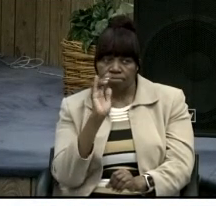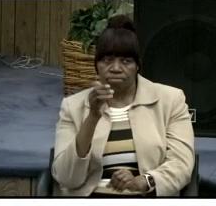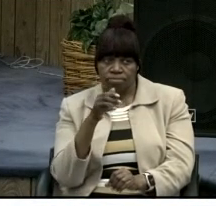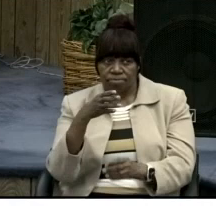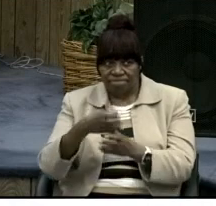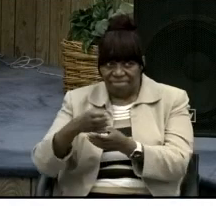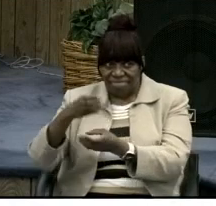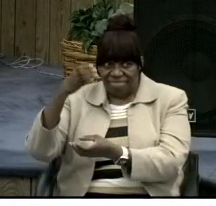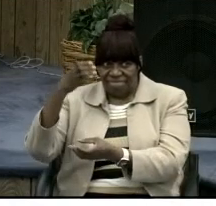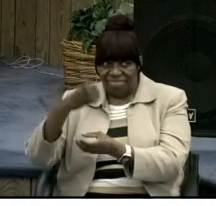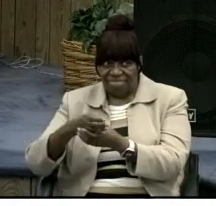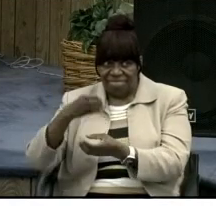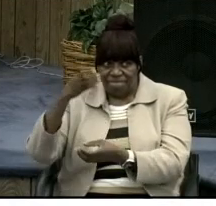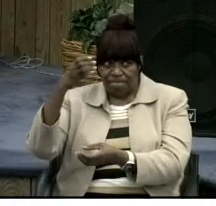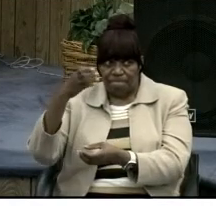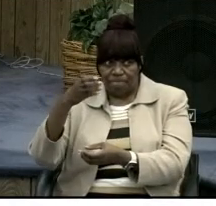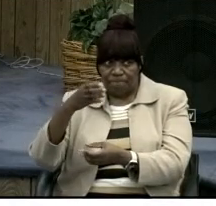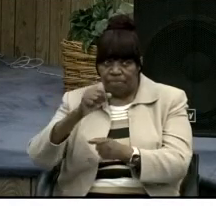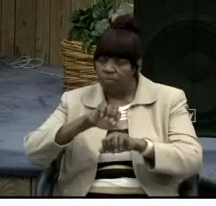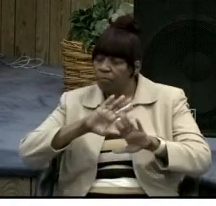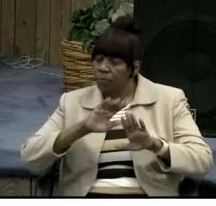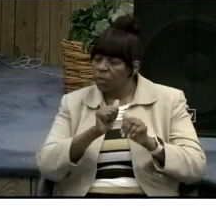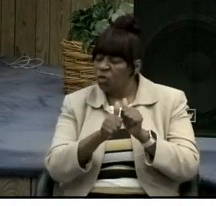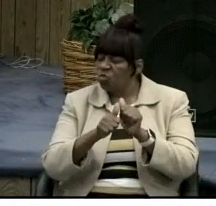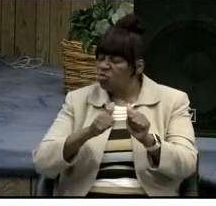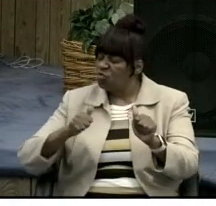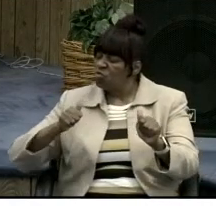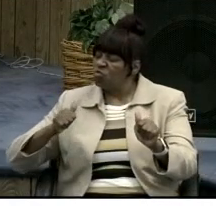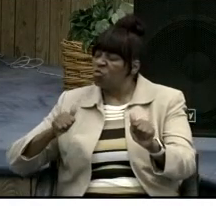that can is there. And they give up sugary drinks.